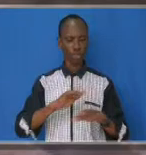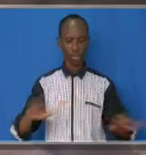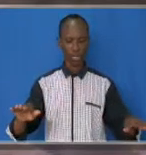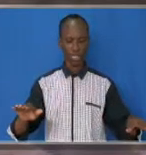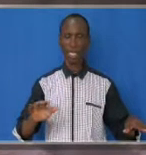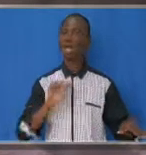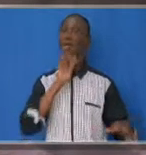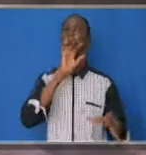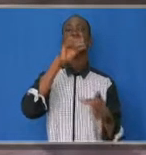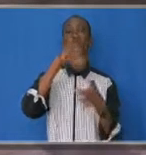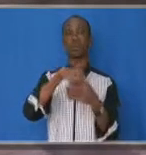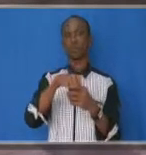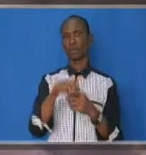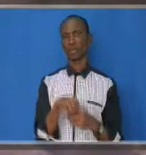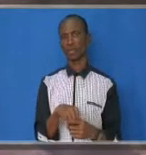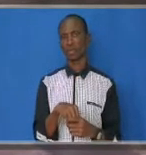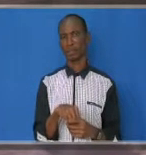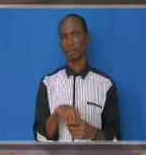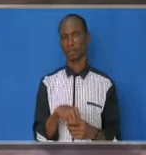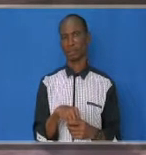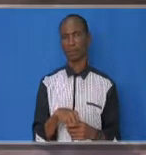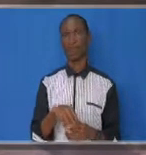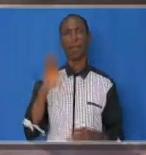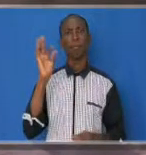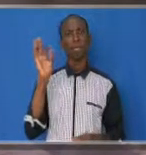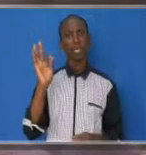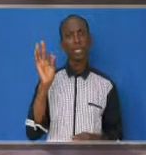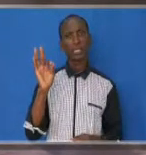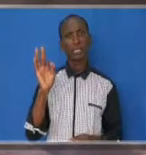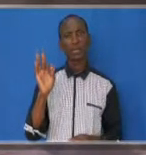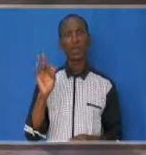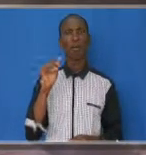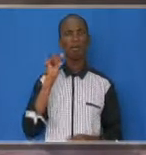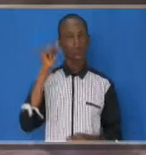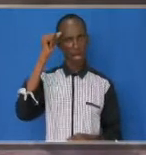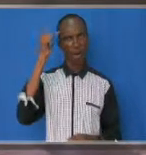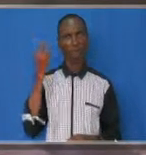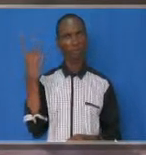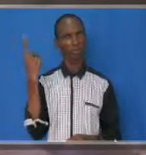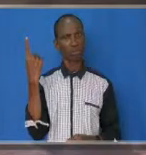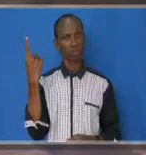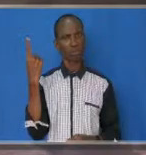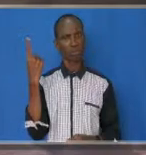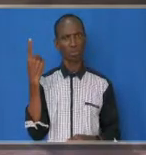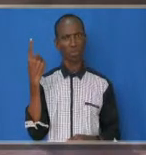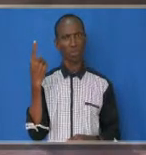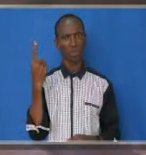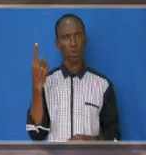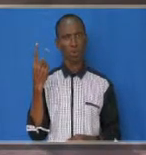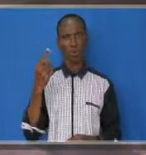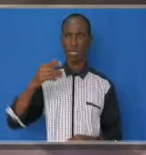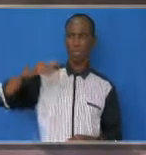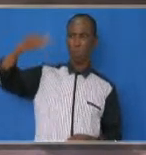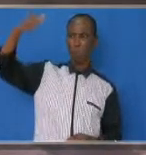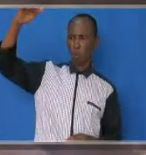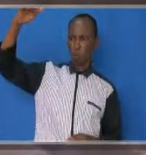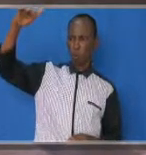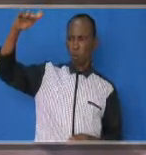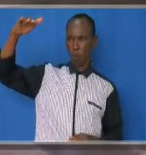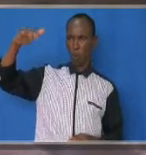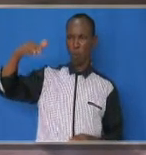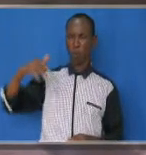death, that just as Christ was raised from the dead by